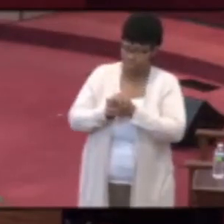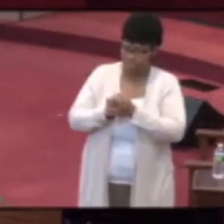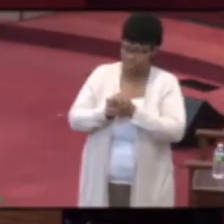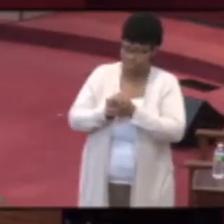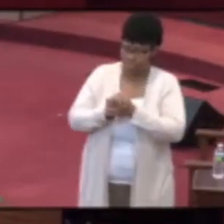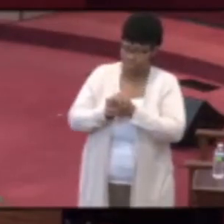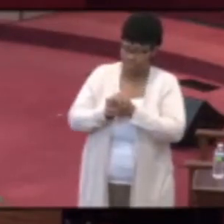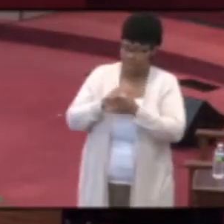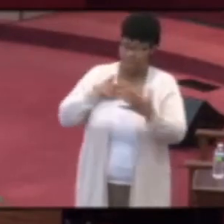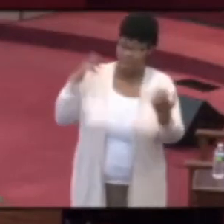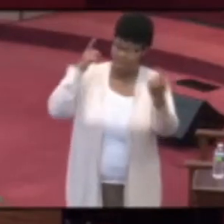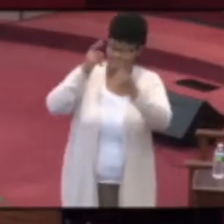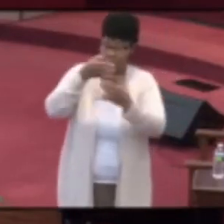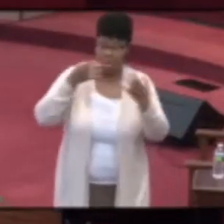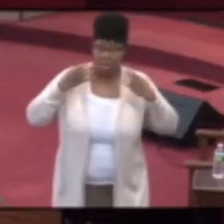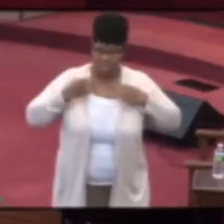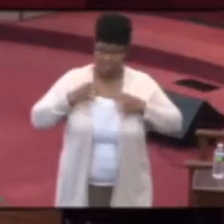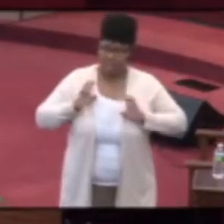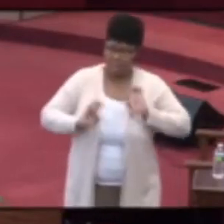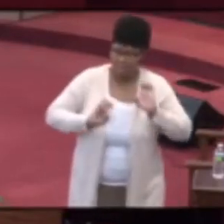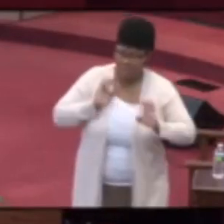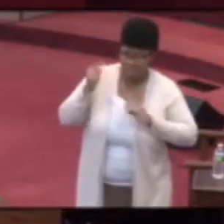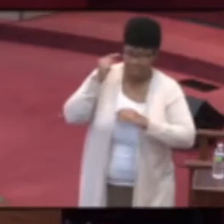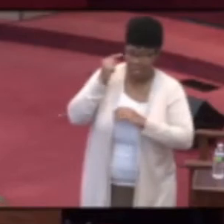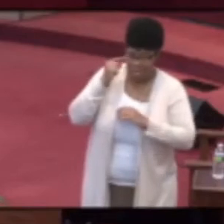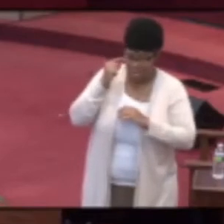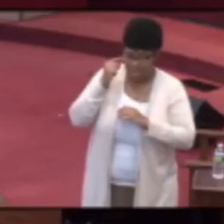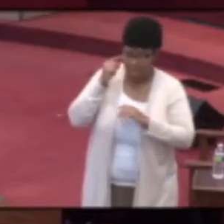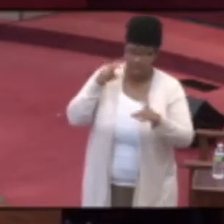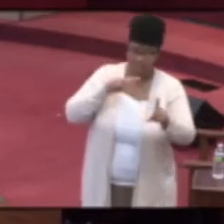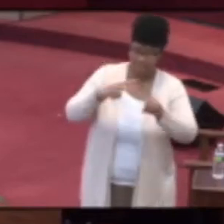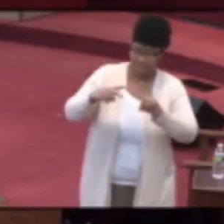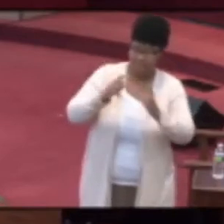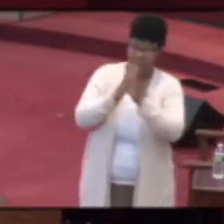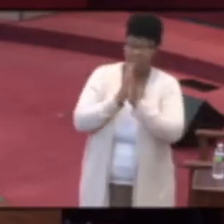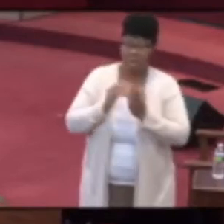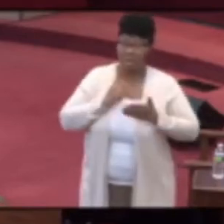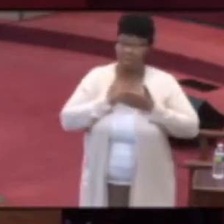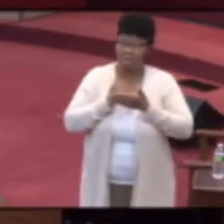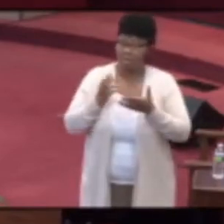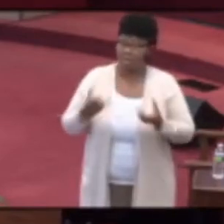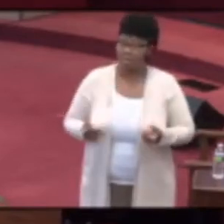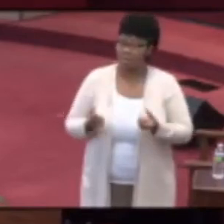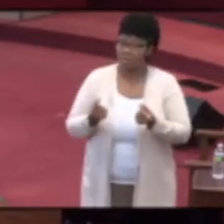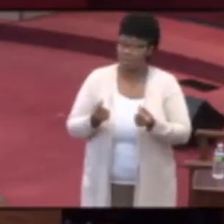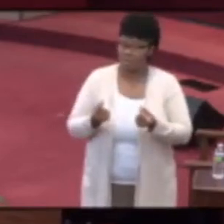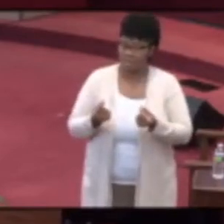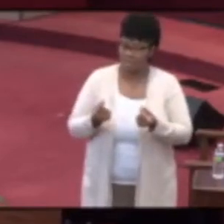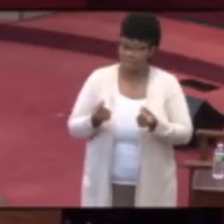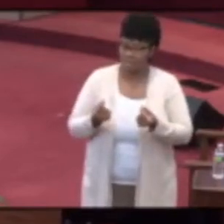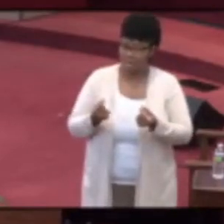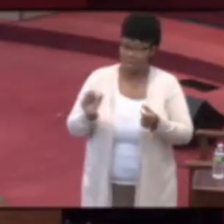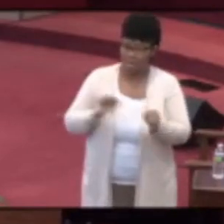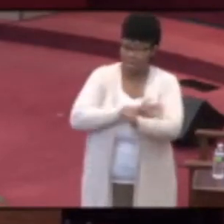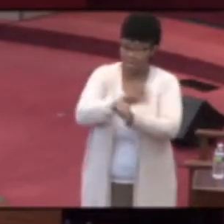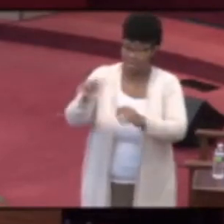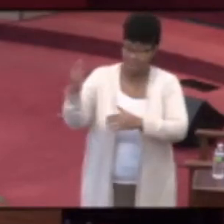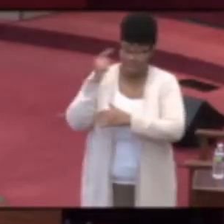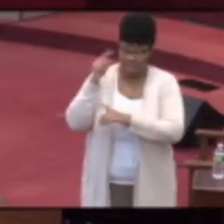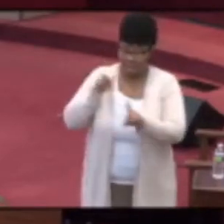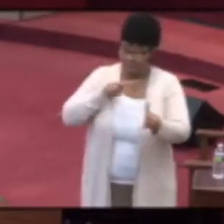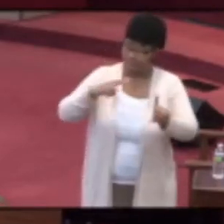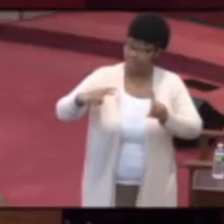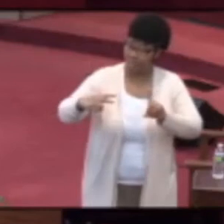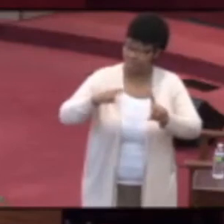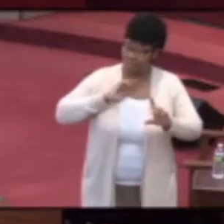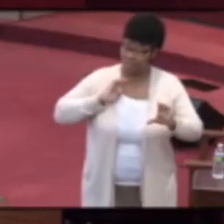or space, or emotionality, or thinking consideration. Here's what prayer does. Prayer frames my thoughts and